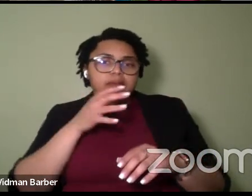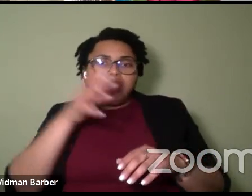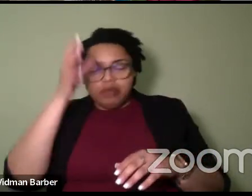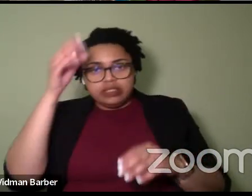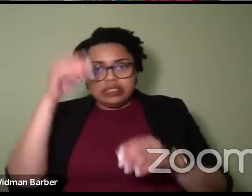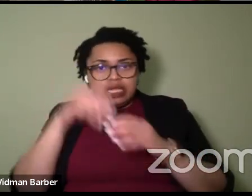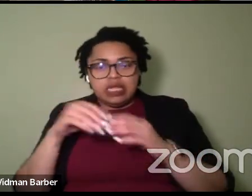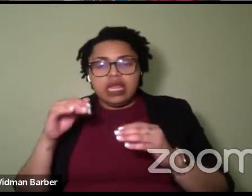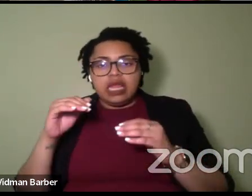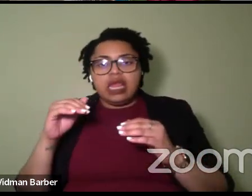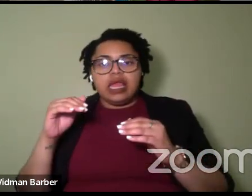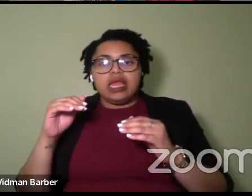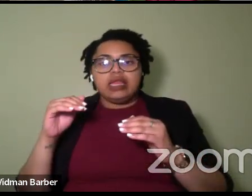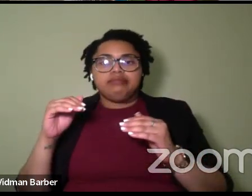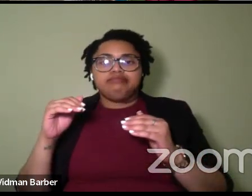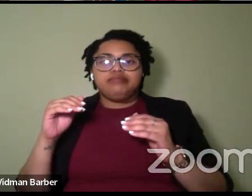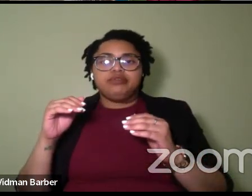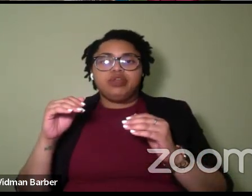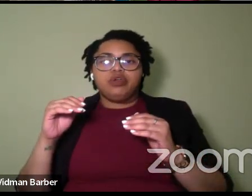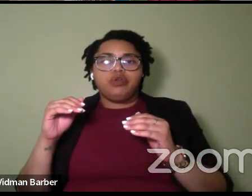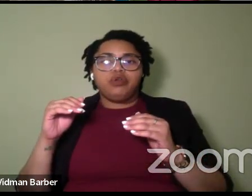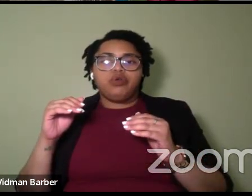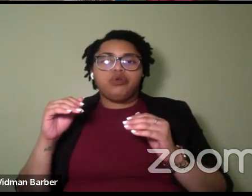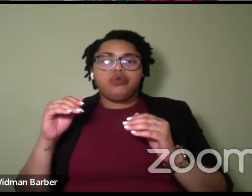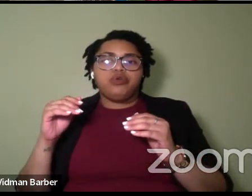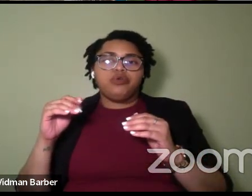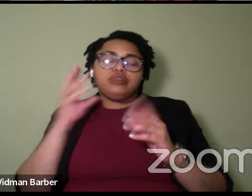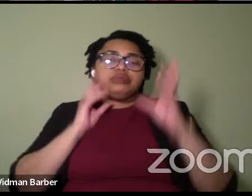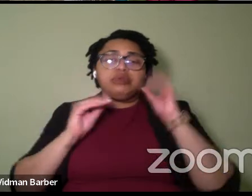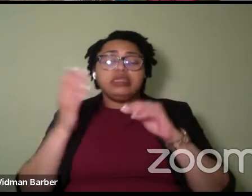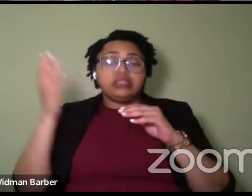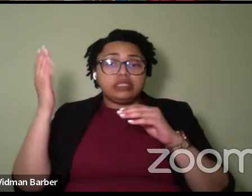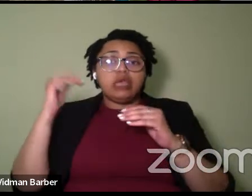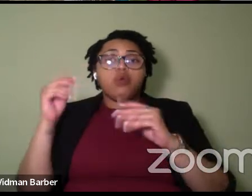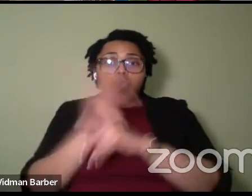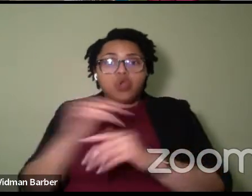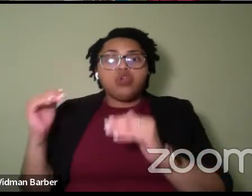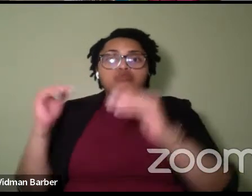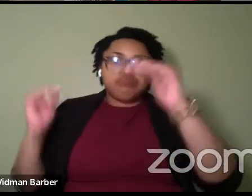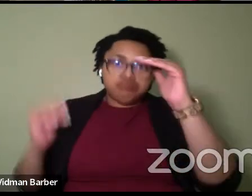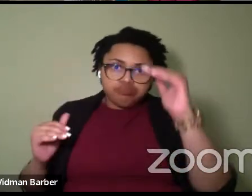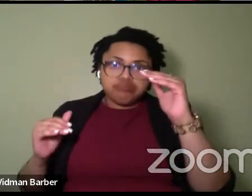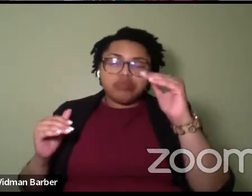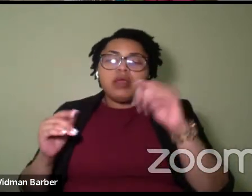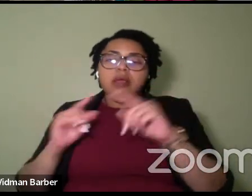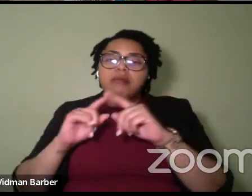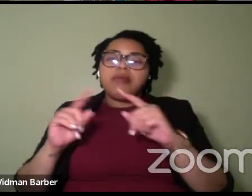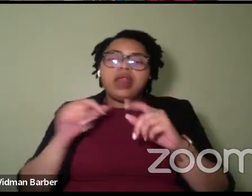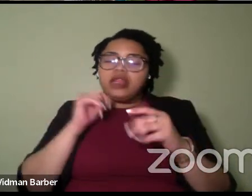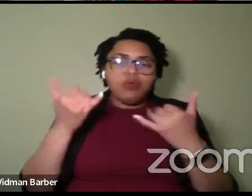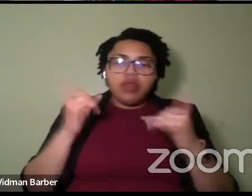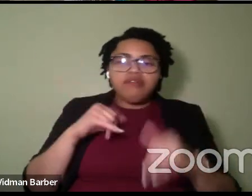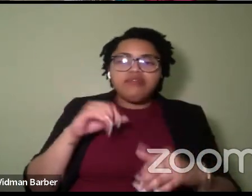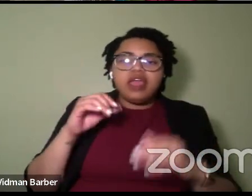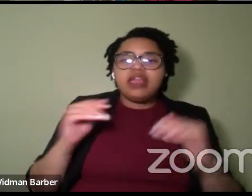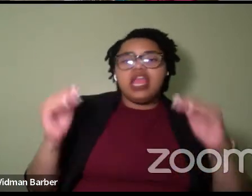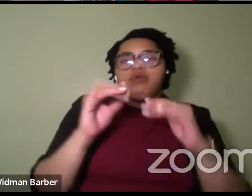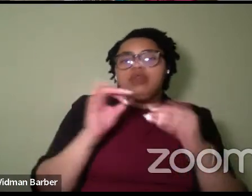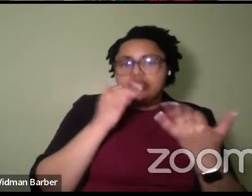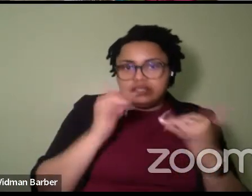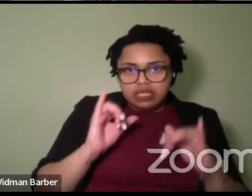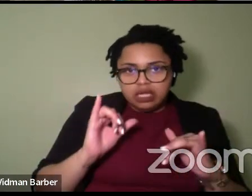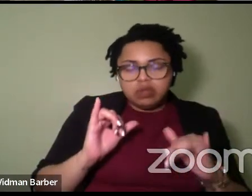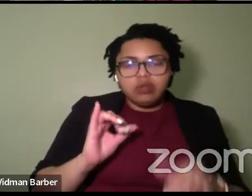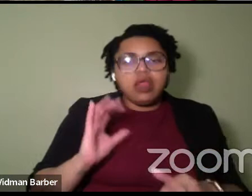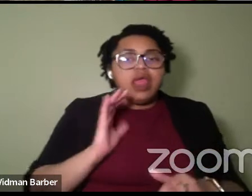still don't have equity. And I think at this moment, we don't tell the truth that a lot of our efforts are really about making a better inequality so